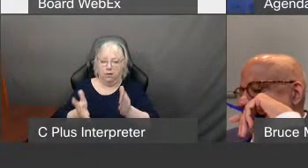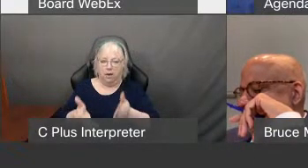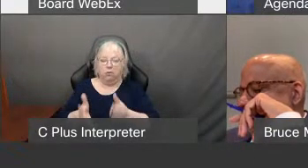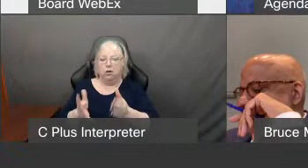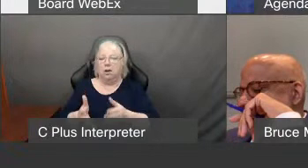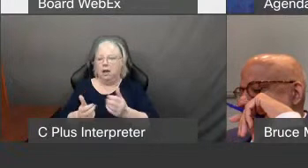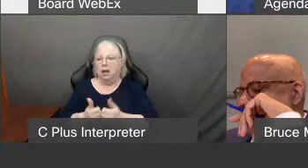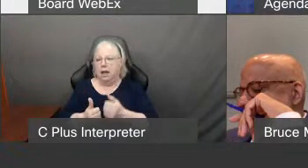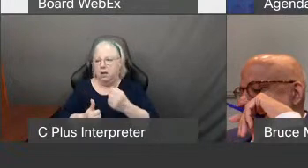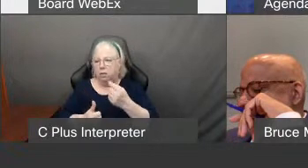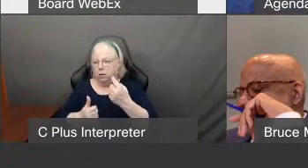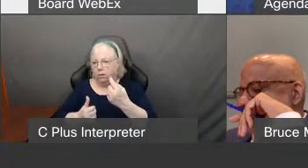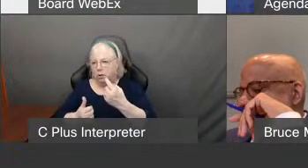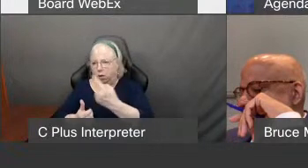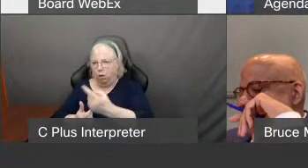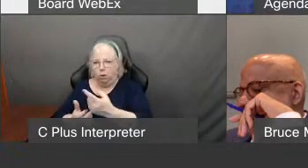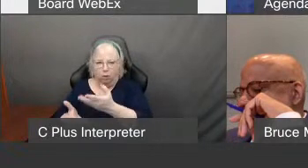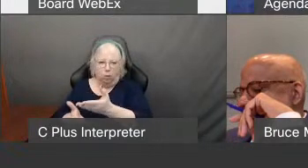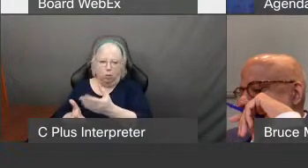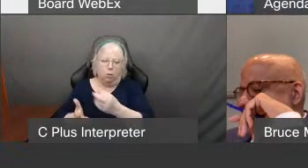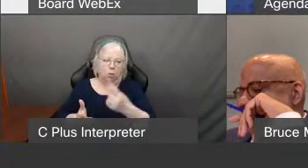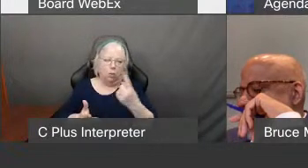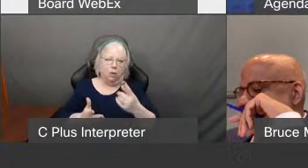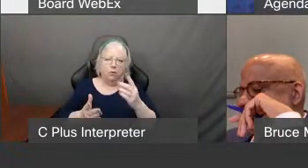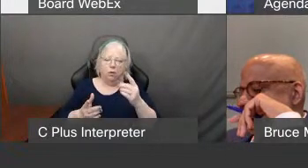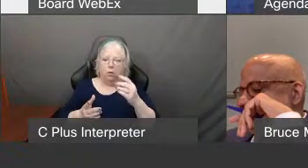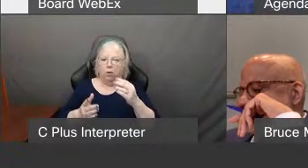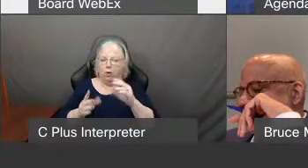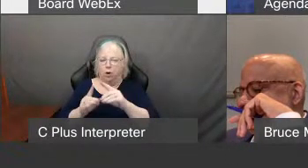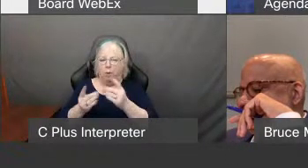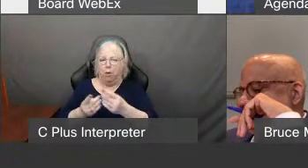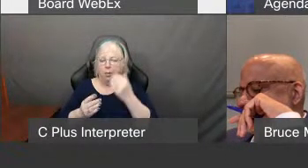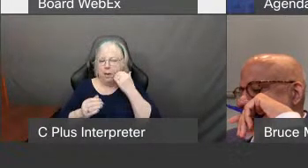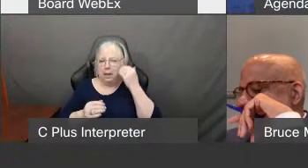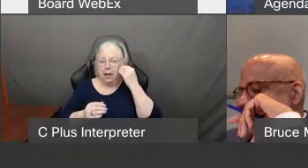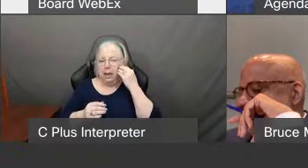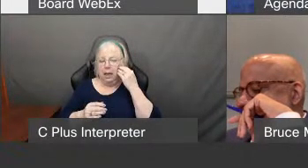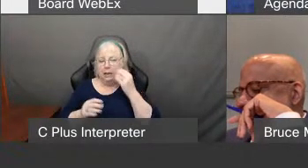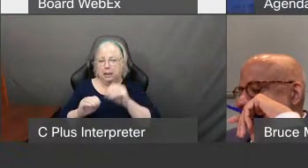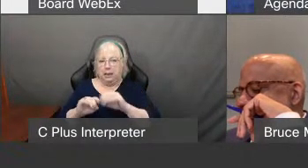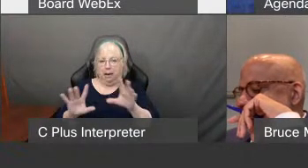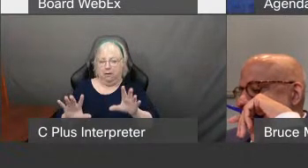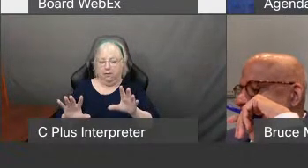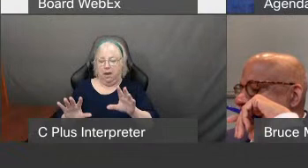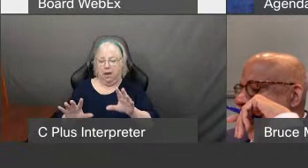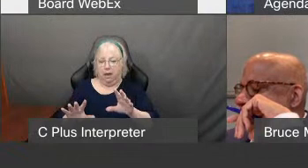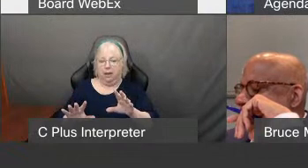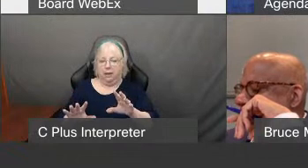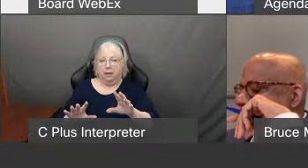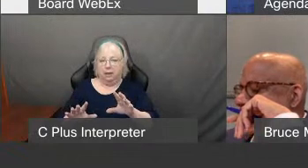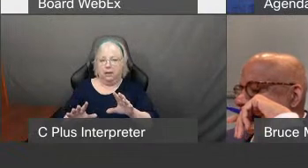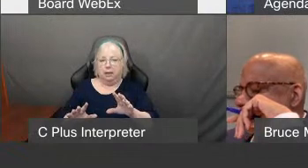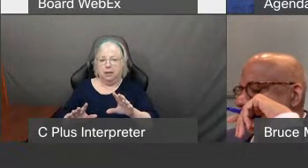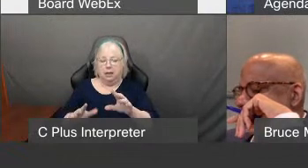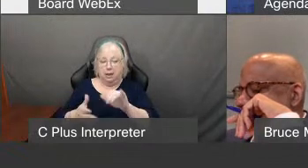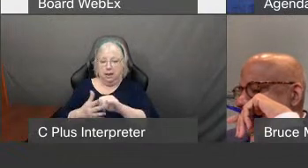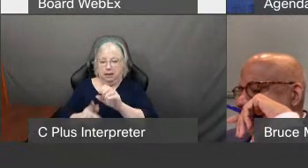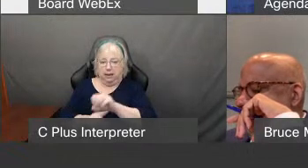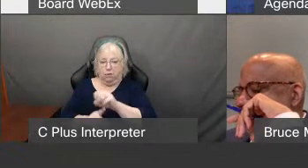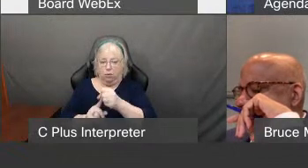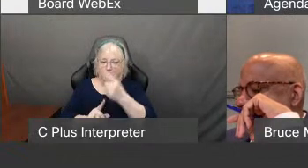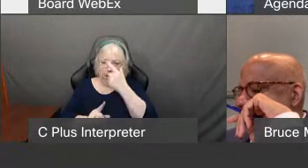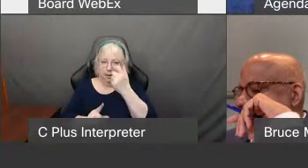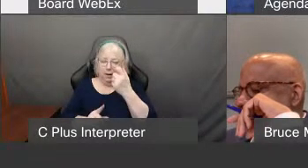department head clarify sort of where we are? Because I do think that neighborhoods would be excited about